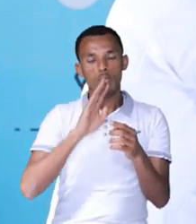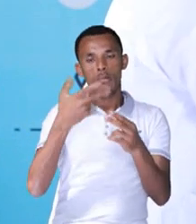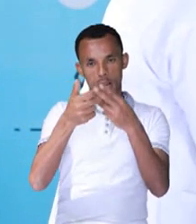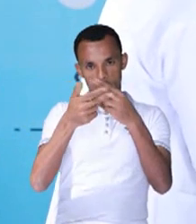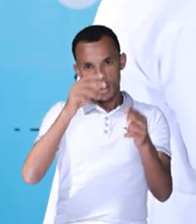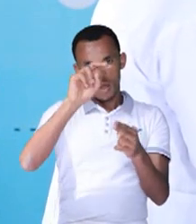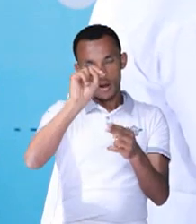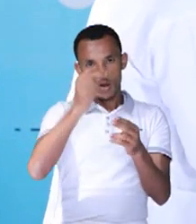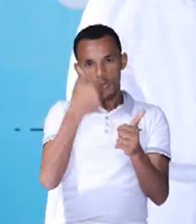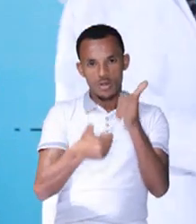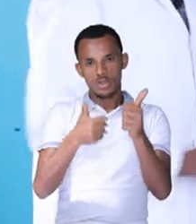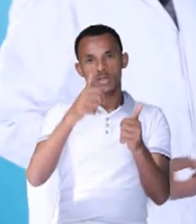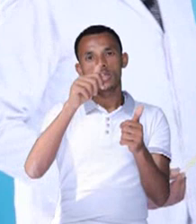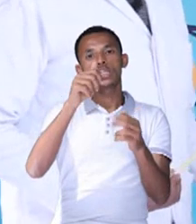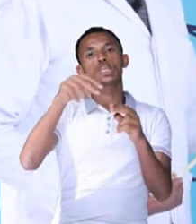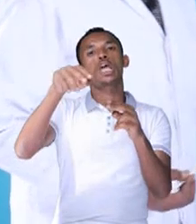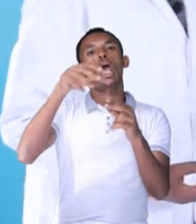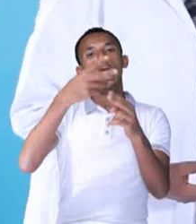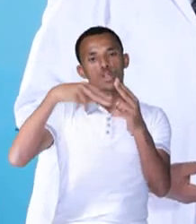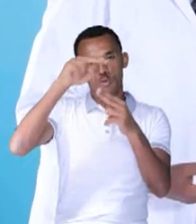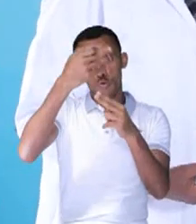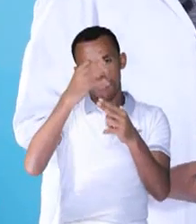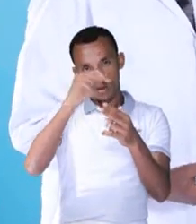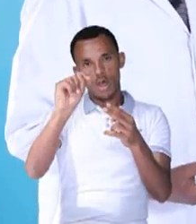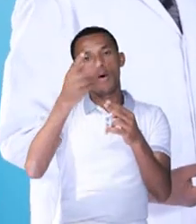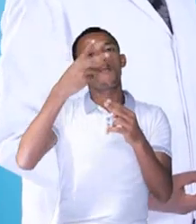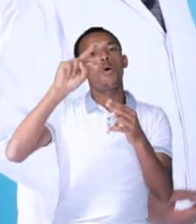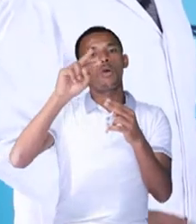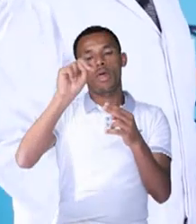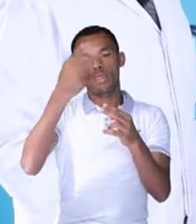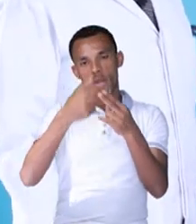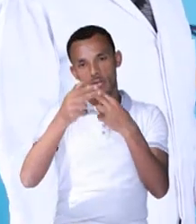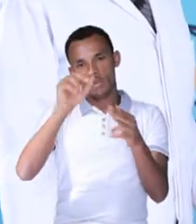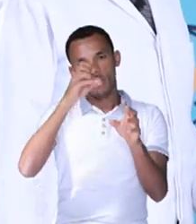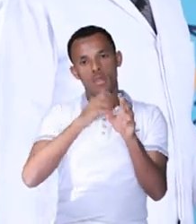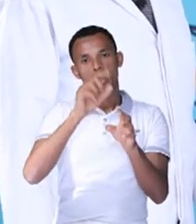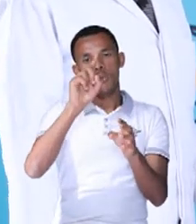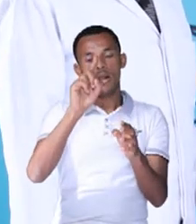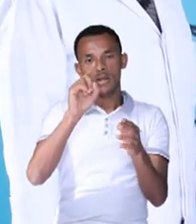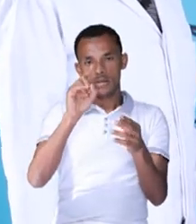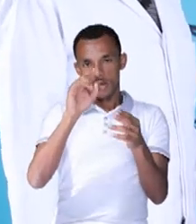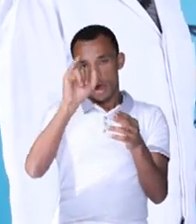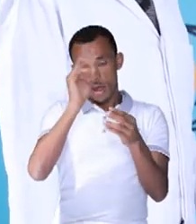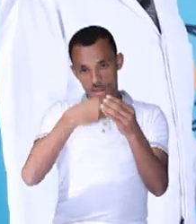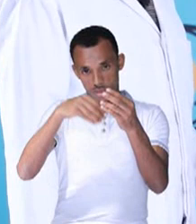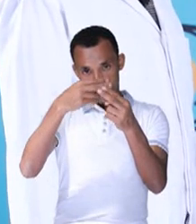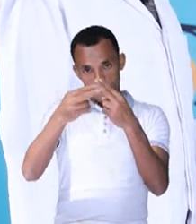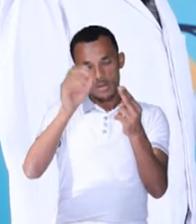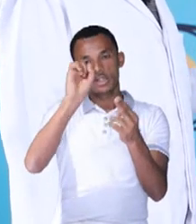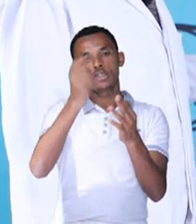by n, which is the exponent of the power. N times theta 1 plus I times sine of n times theta